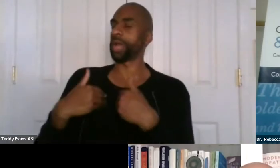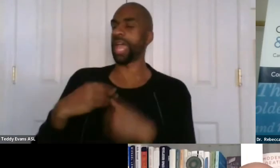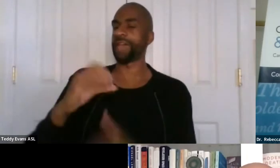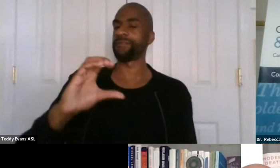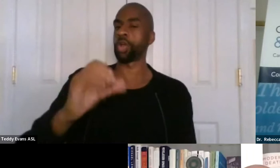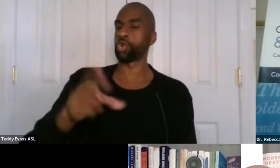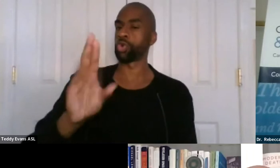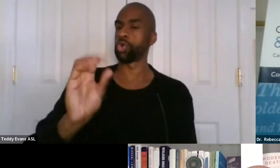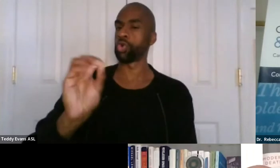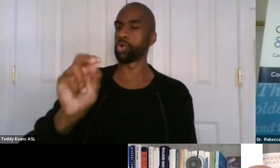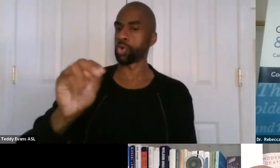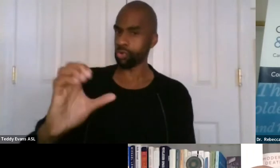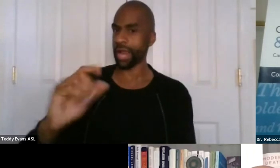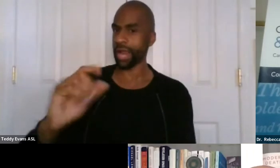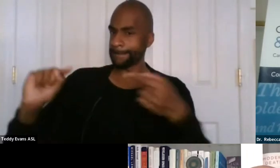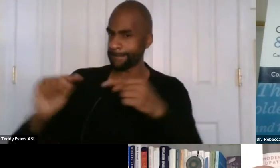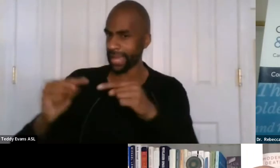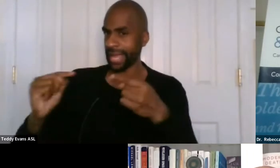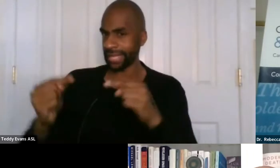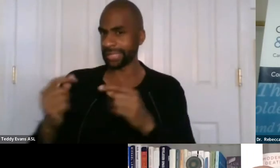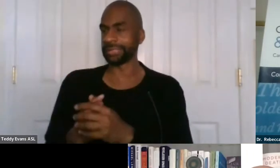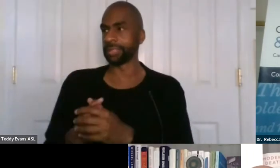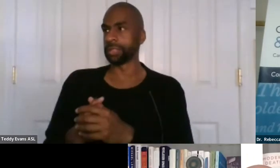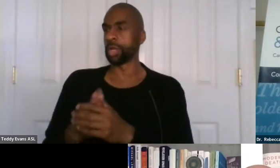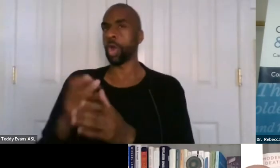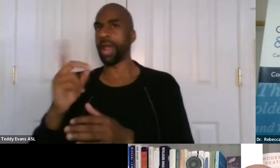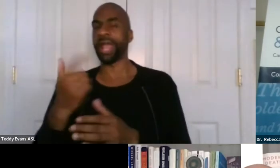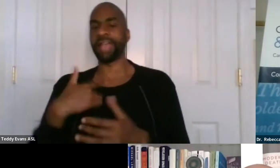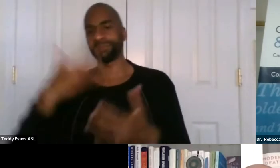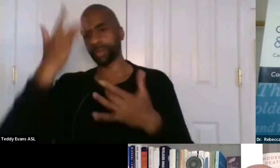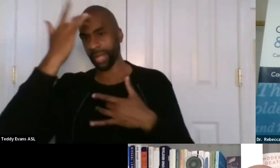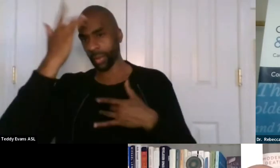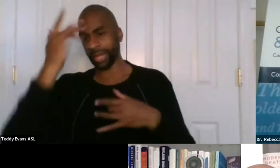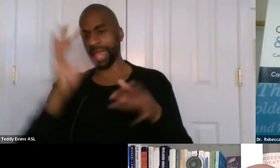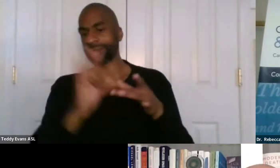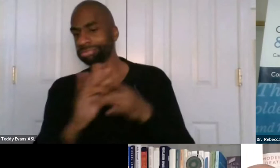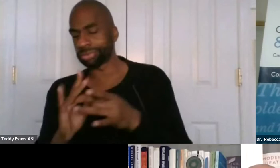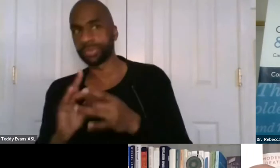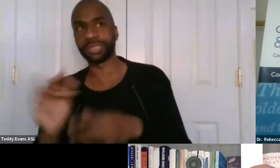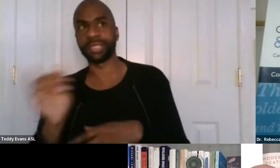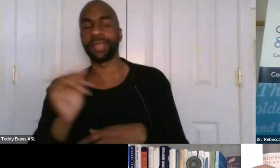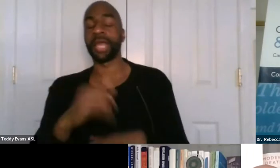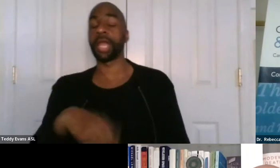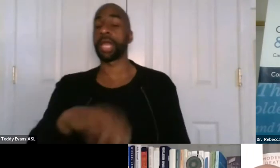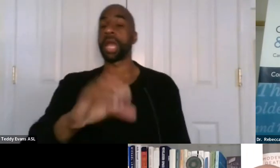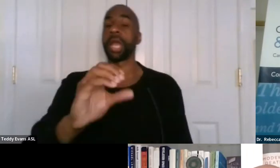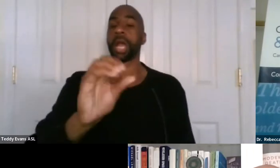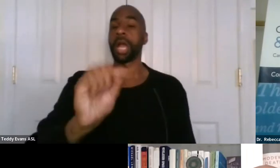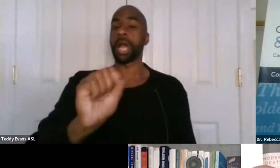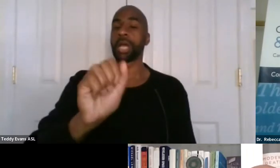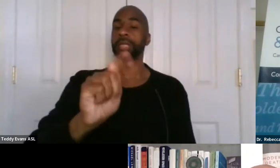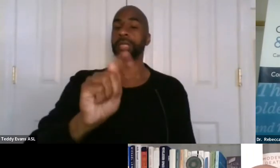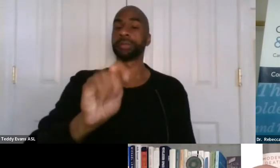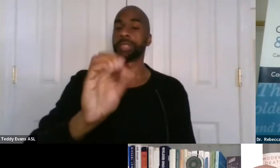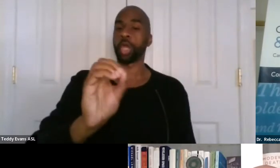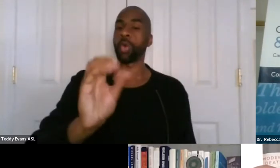have conditions that are associated with chronic pain, such as osteoarthritis or rheumatoid arthritis or other conditions such